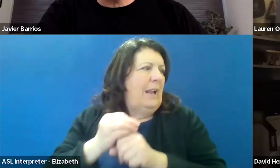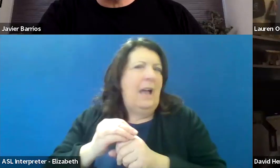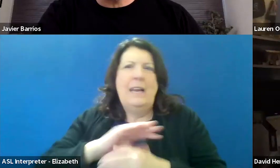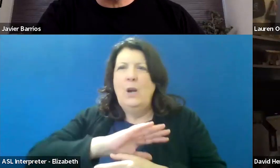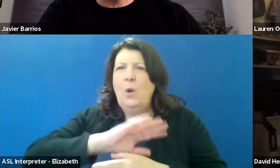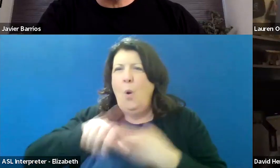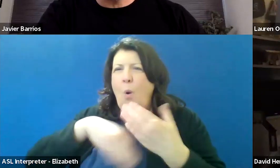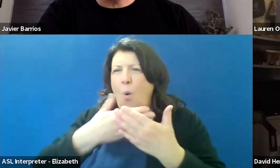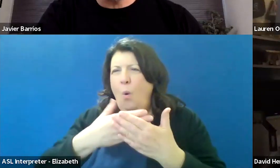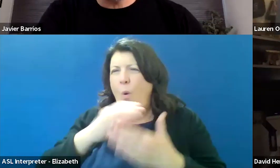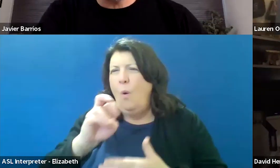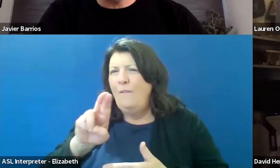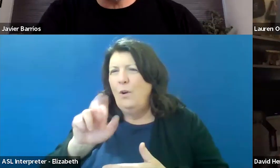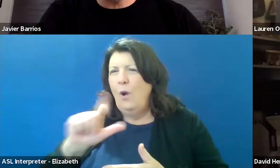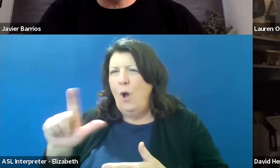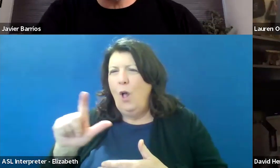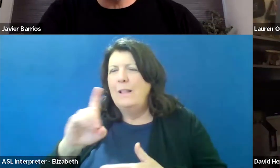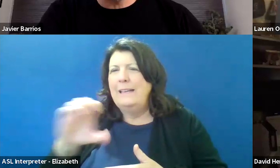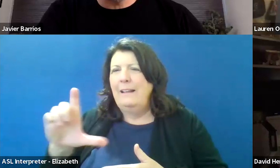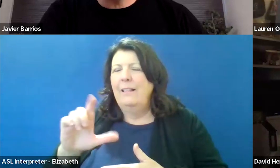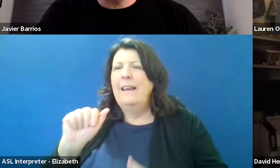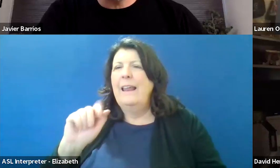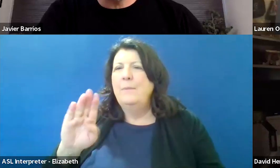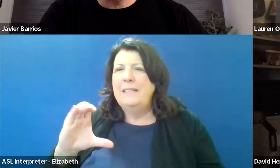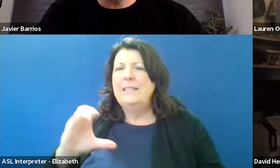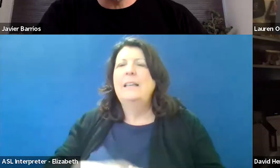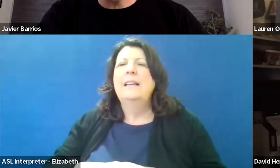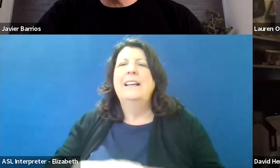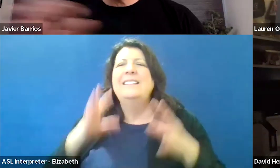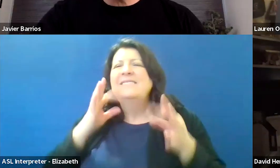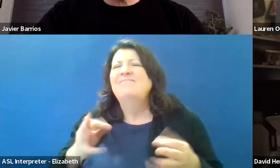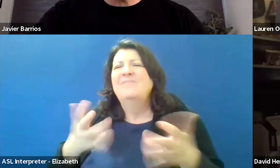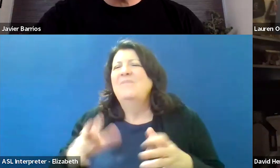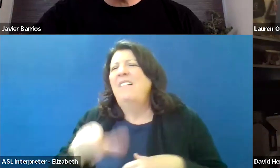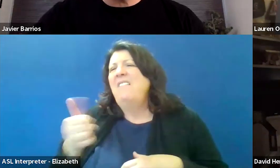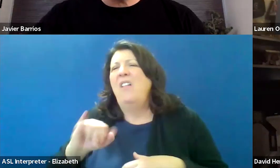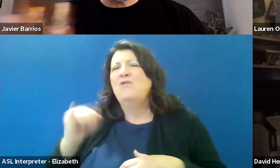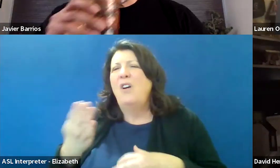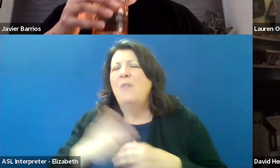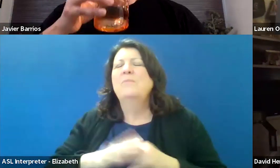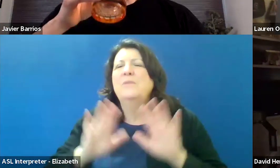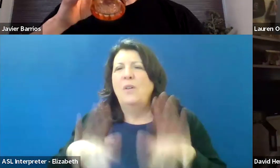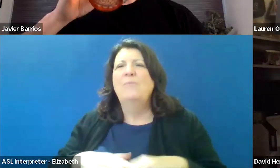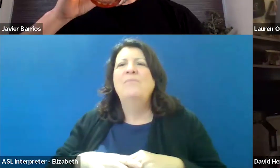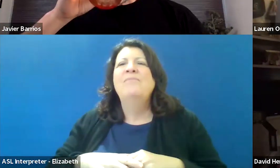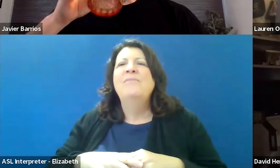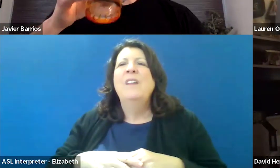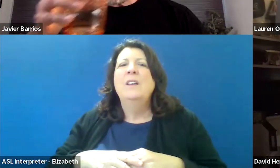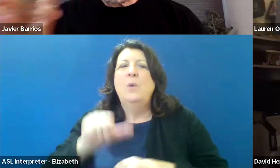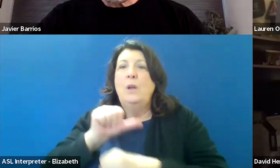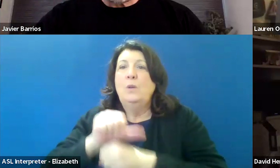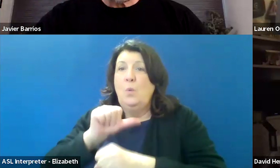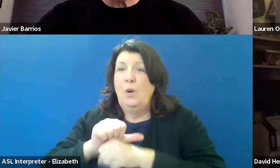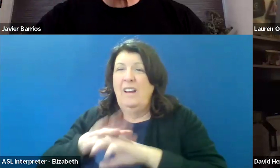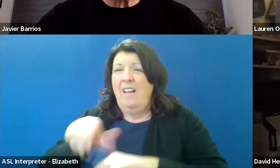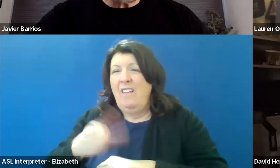ABC and decided that I didn't want to take another job, and I war chested a little money, that, the Alexander thing had come up while I was working on a show called Whiskey